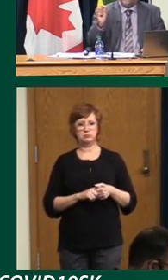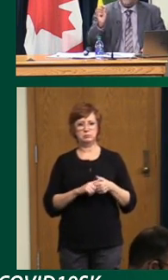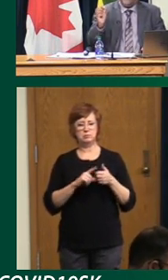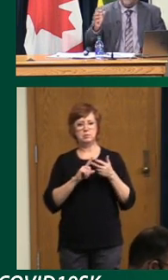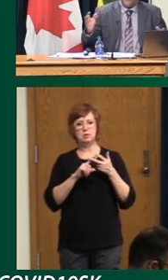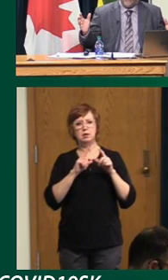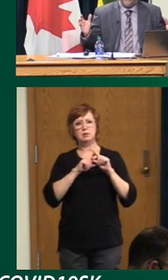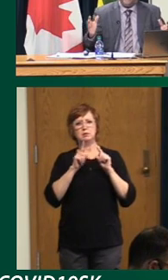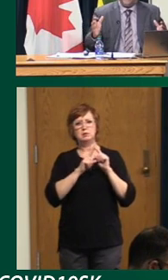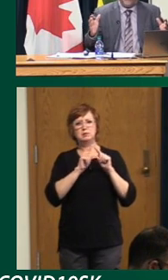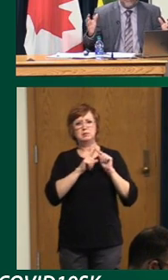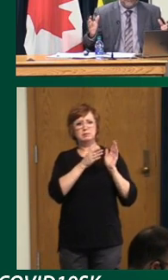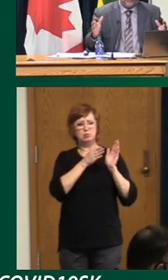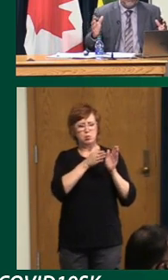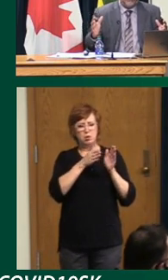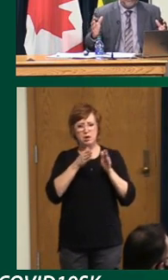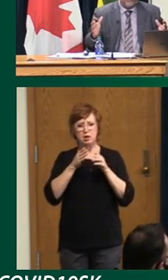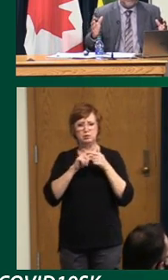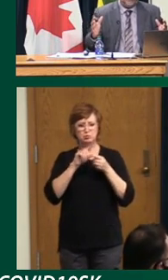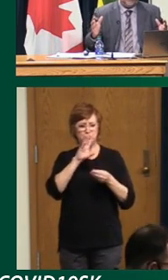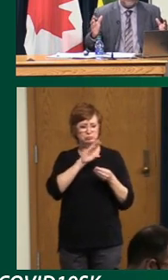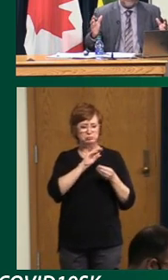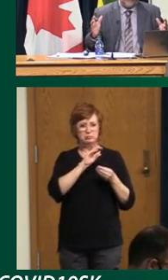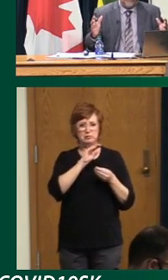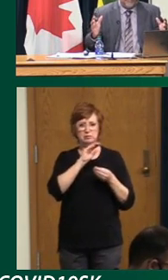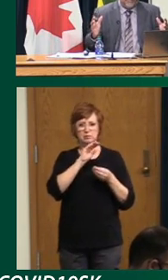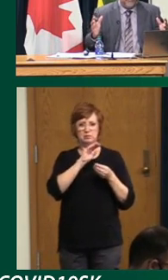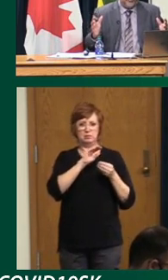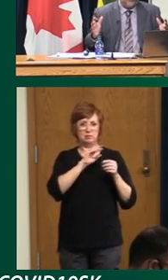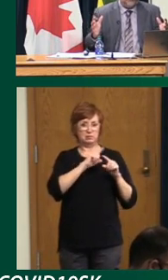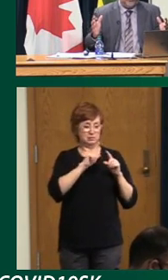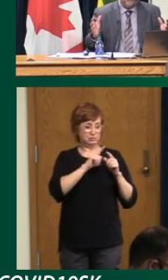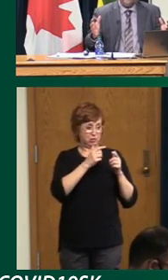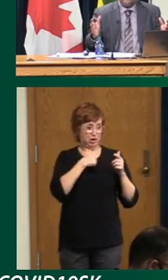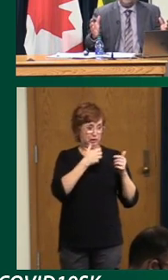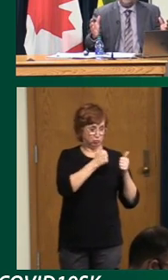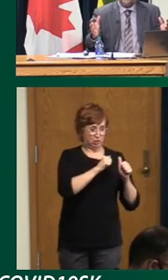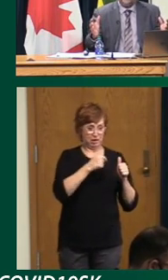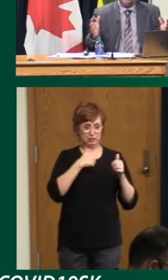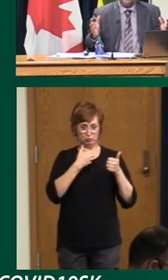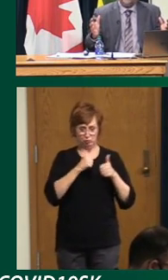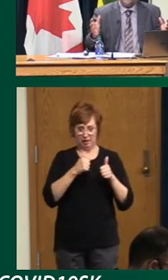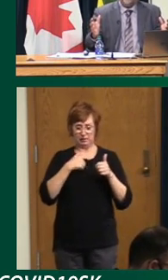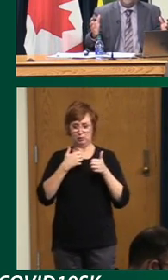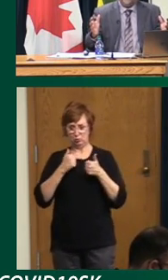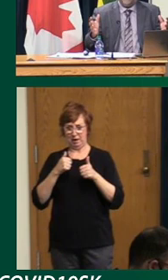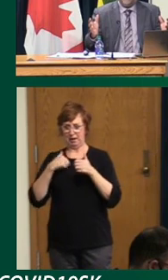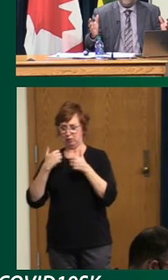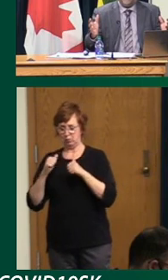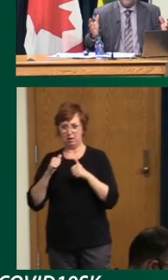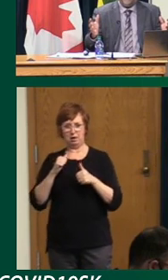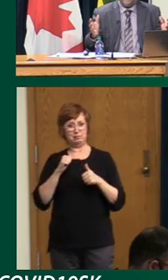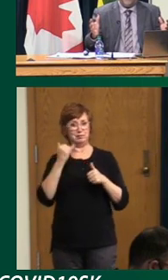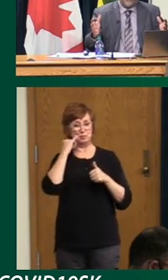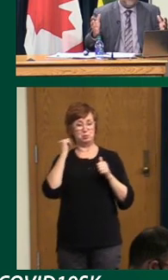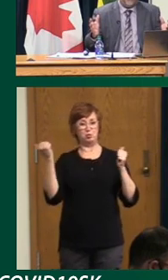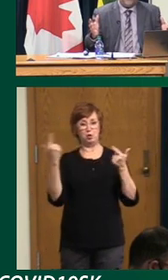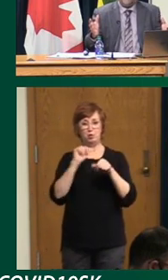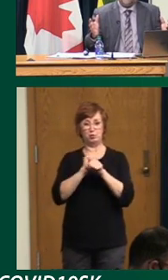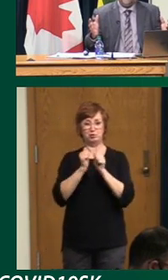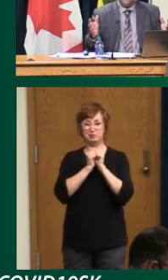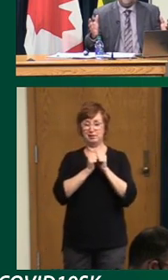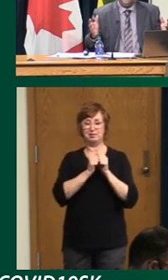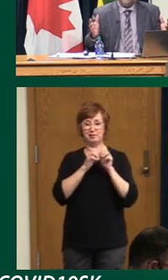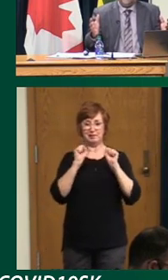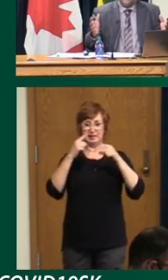small measures, when you add them up at a population level, it's almost too easy to achieve, isn't it? When you look at the optimists, right? I